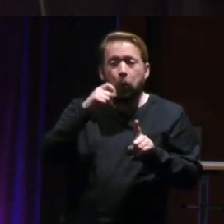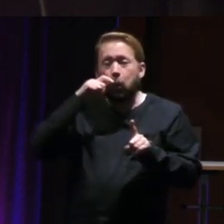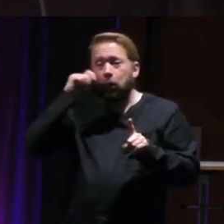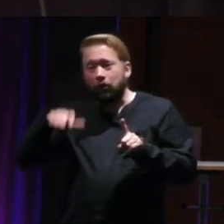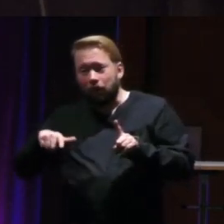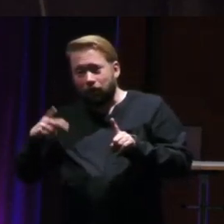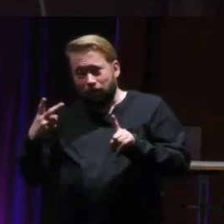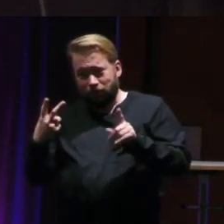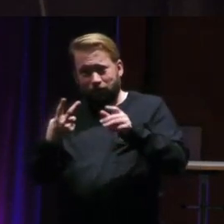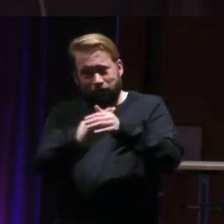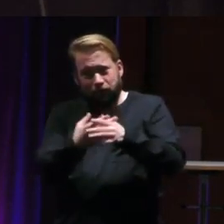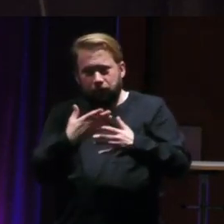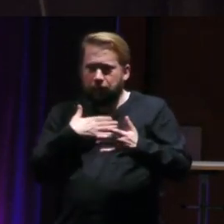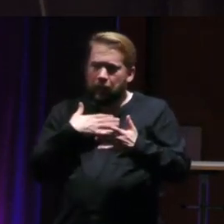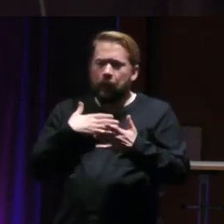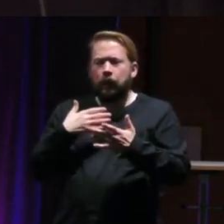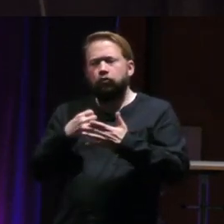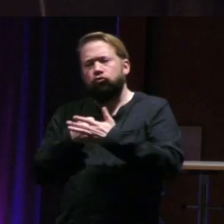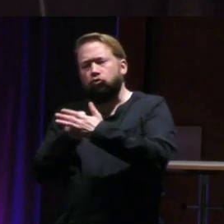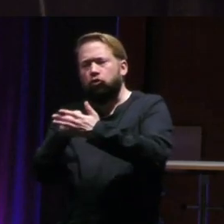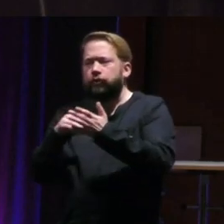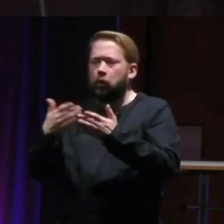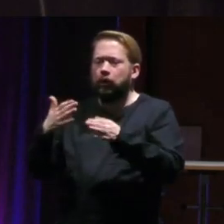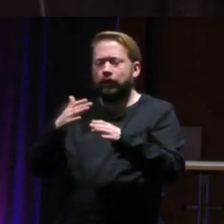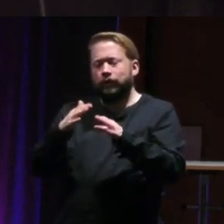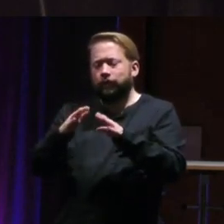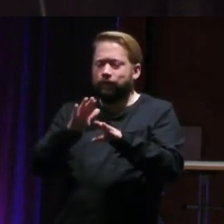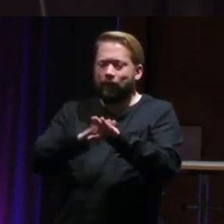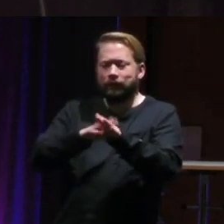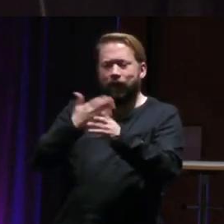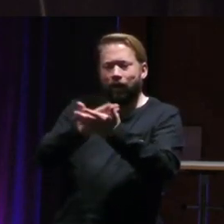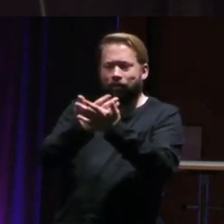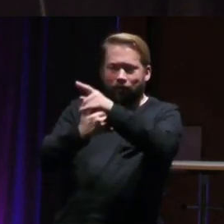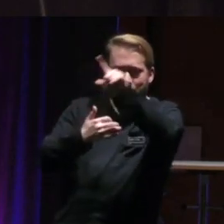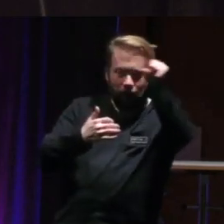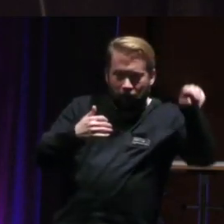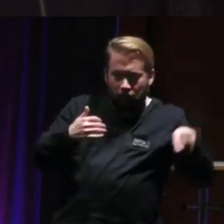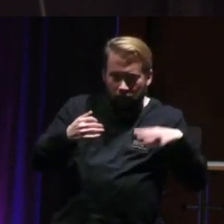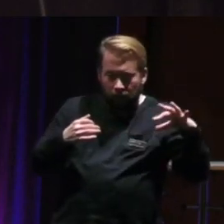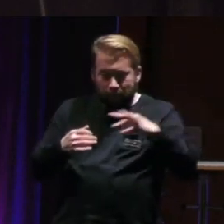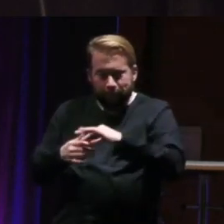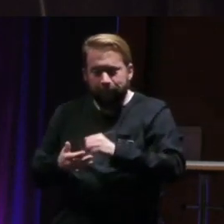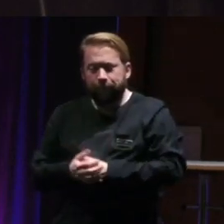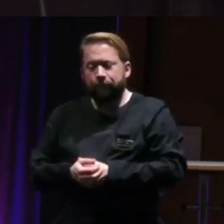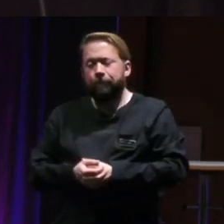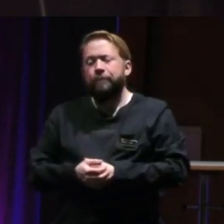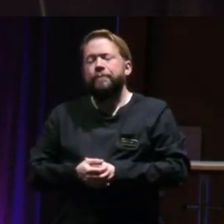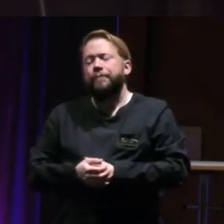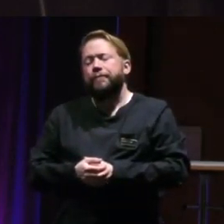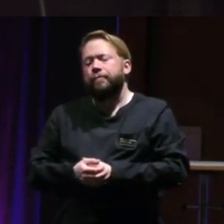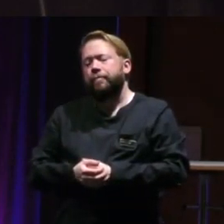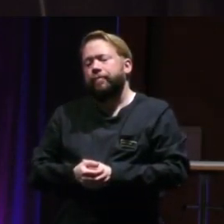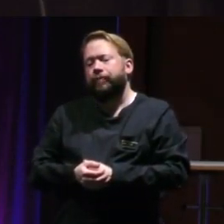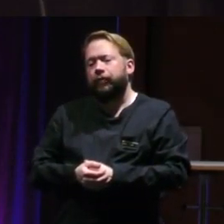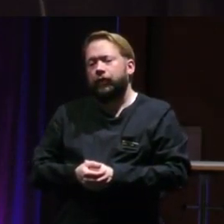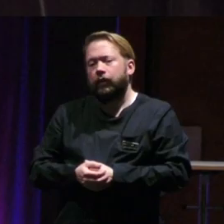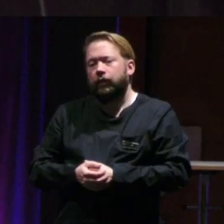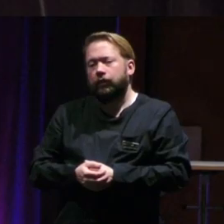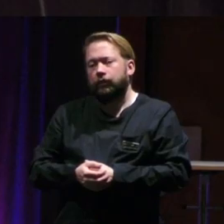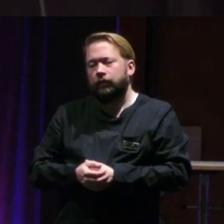support. From the Western countries, farmers, you know, ecological farmers, they need in